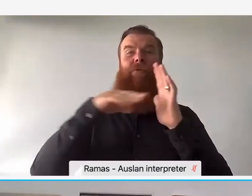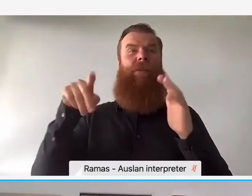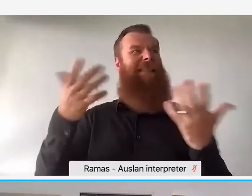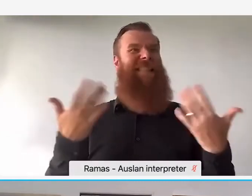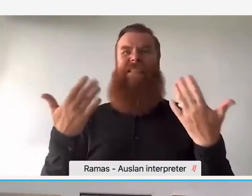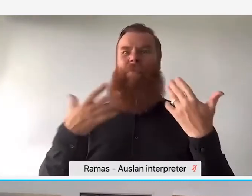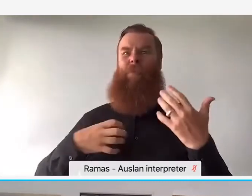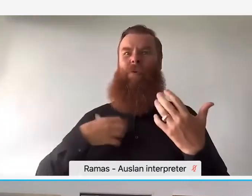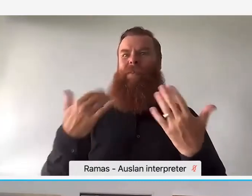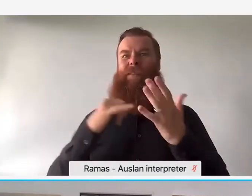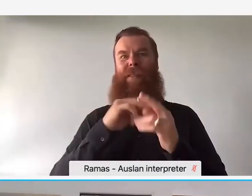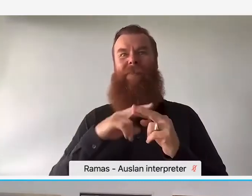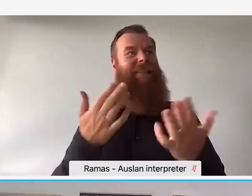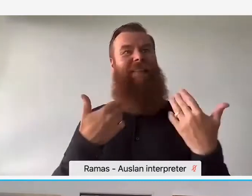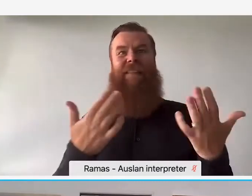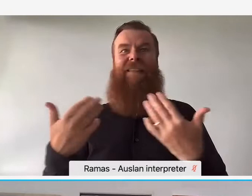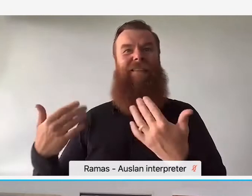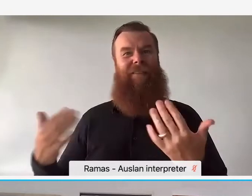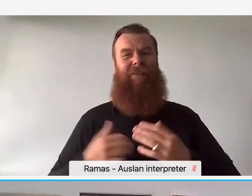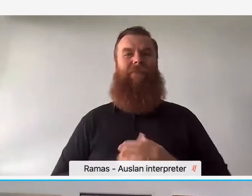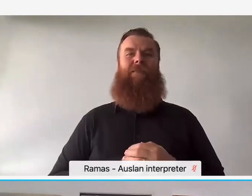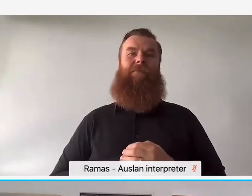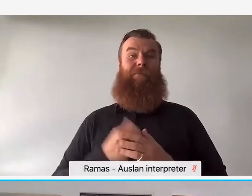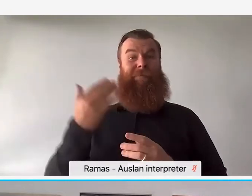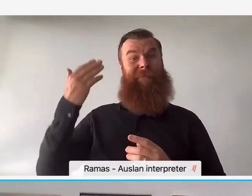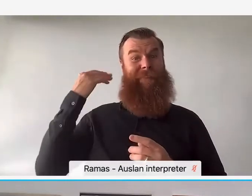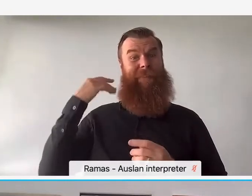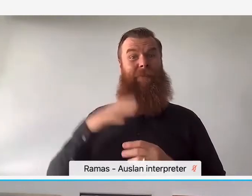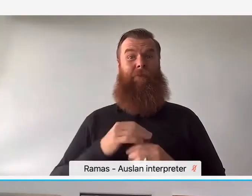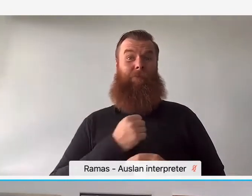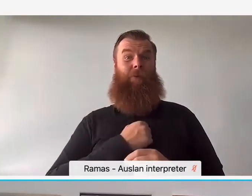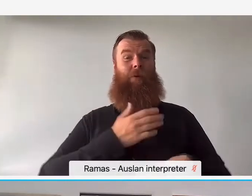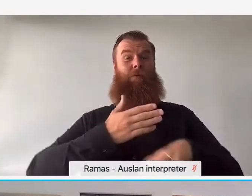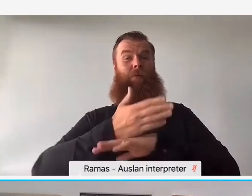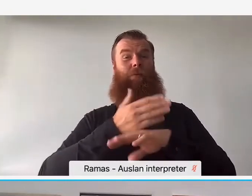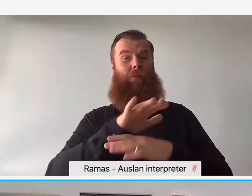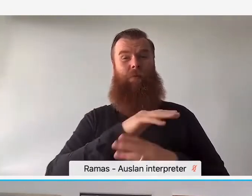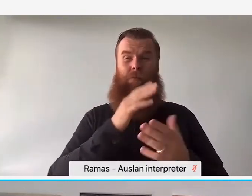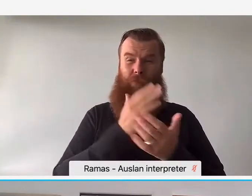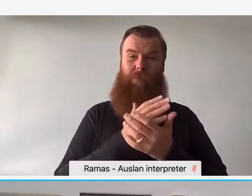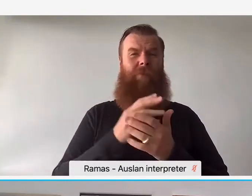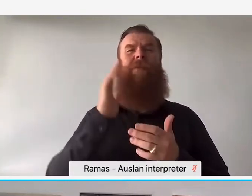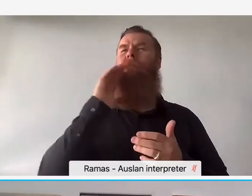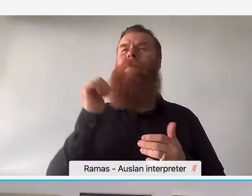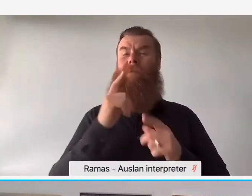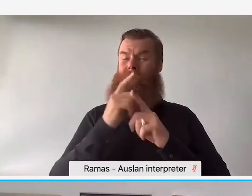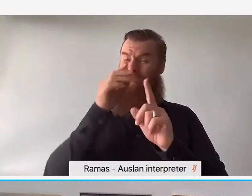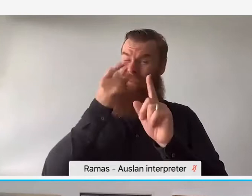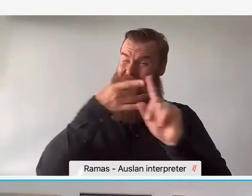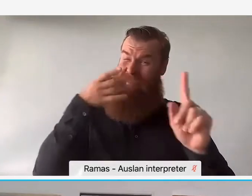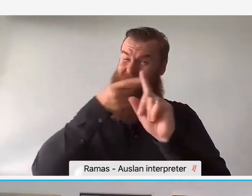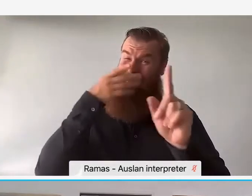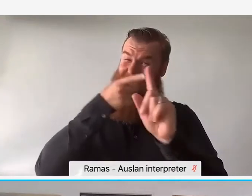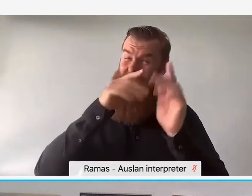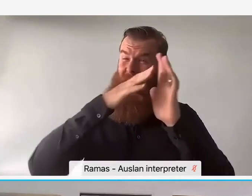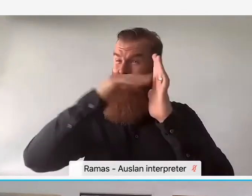recently the Business, Industry and Regional Outreach Officers were provided with industry-specific focuses, and this is